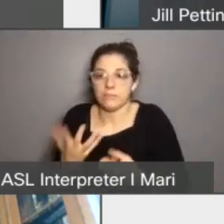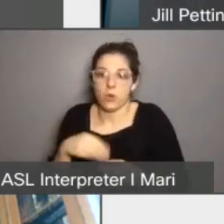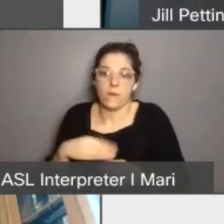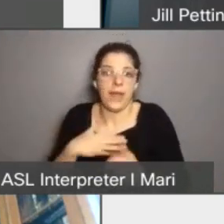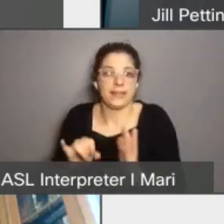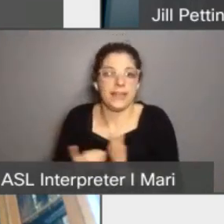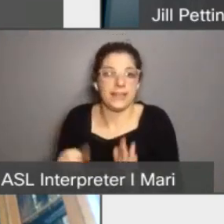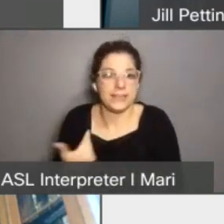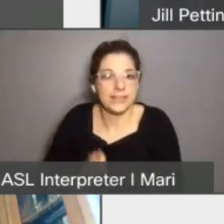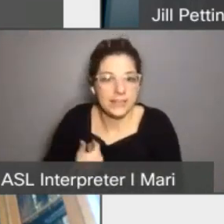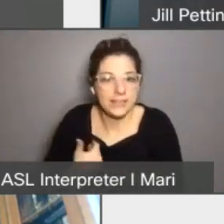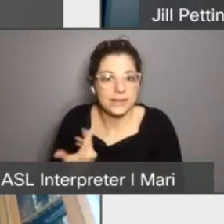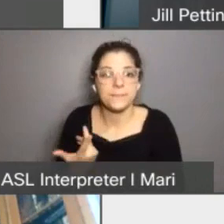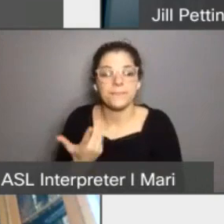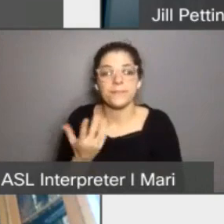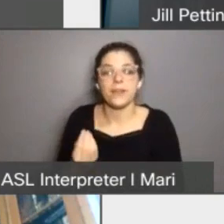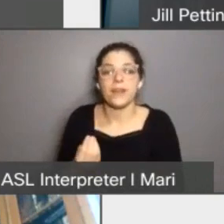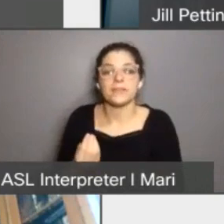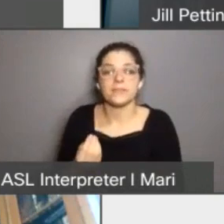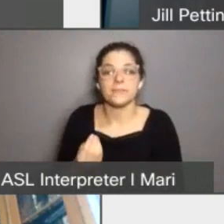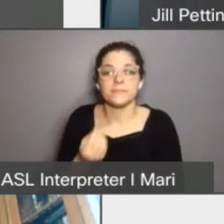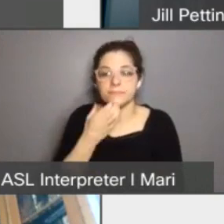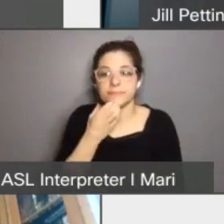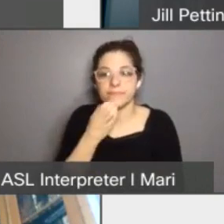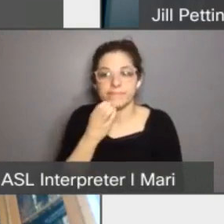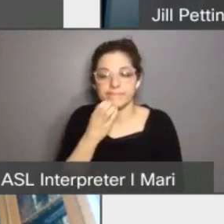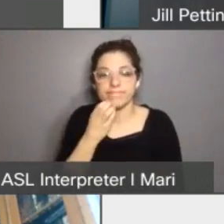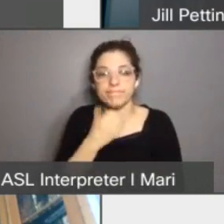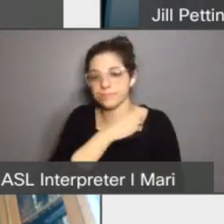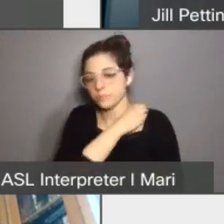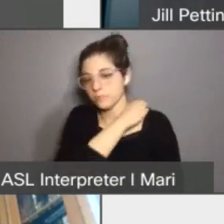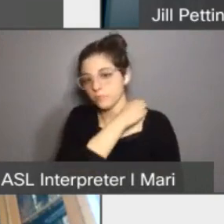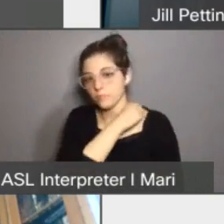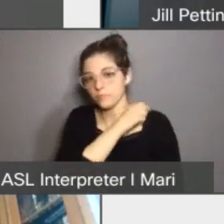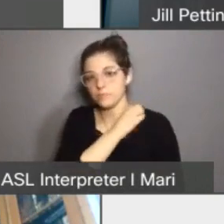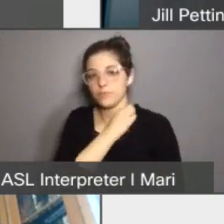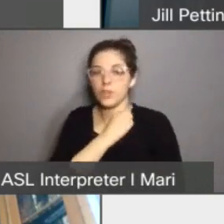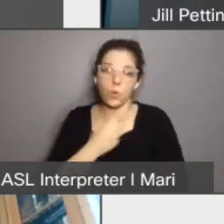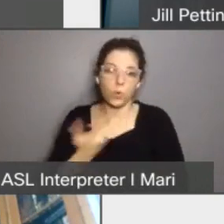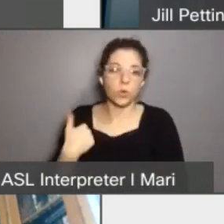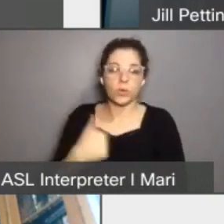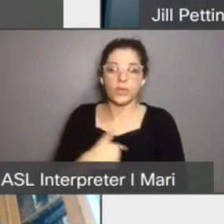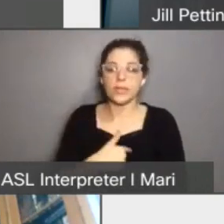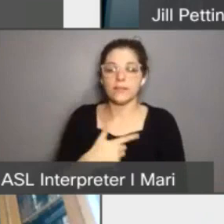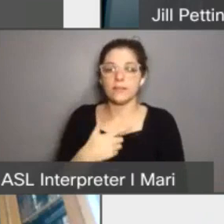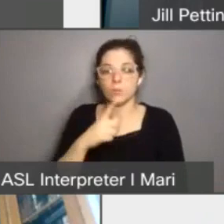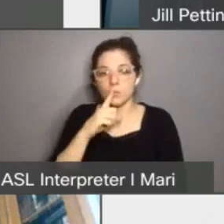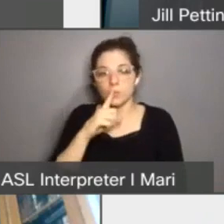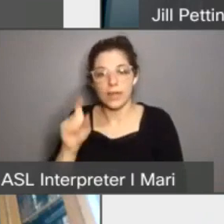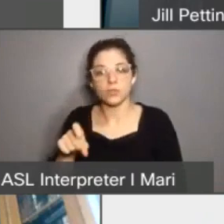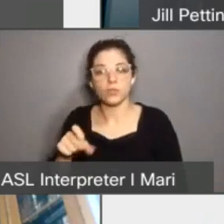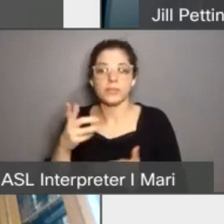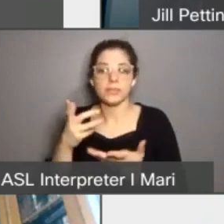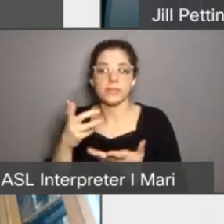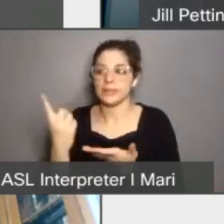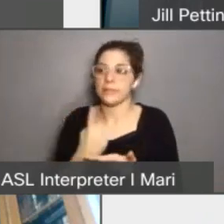identity, and it's, um, so there really has to be a